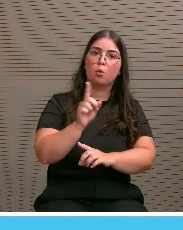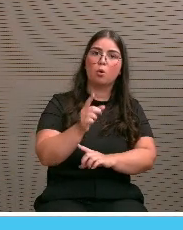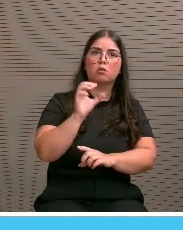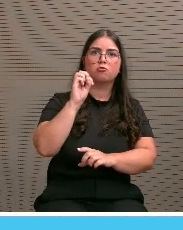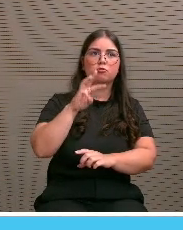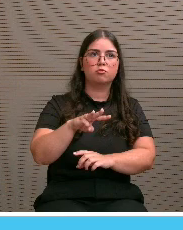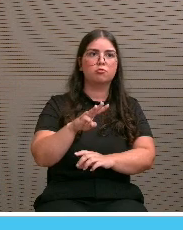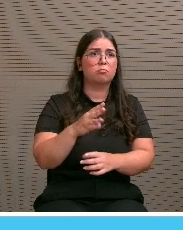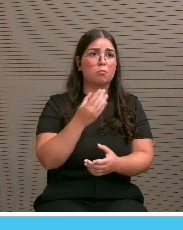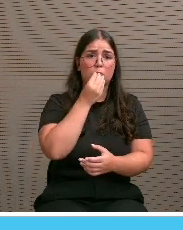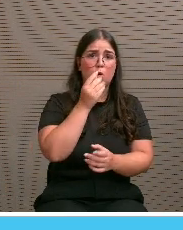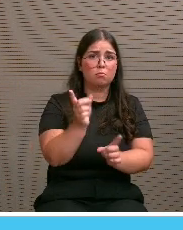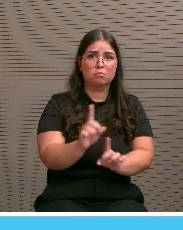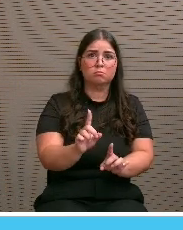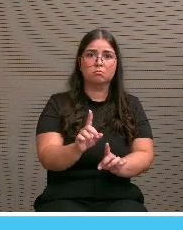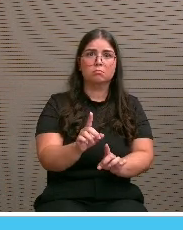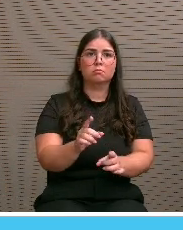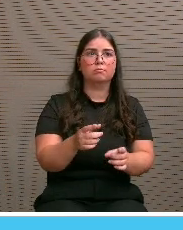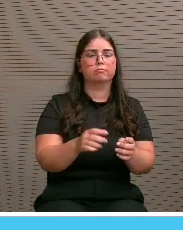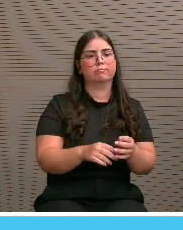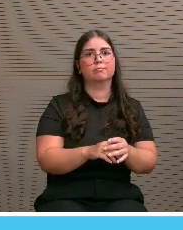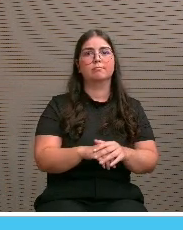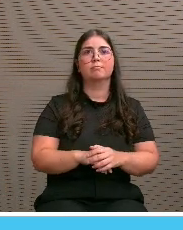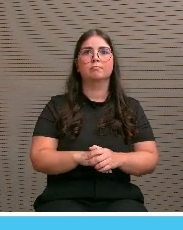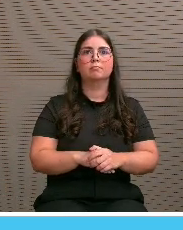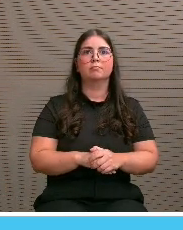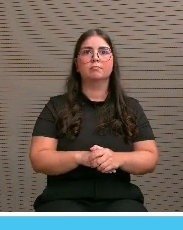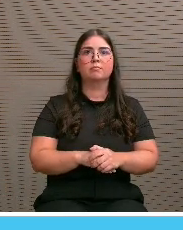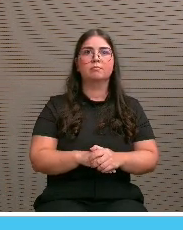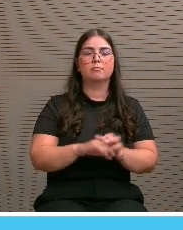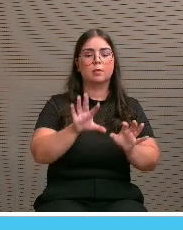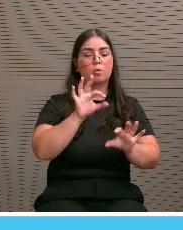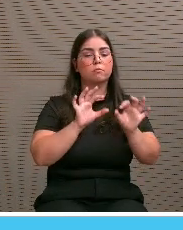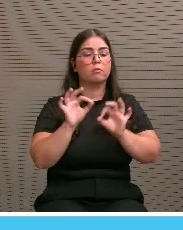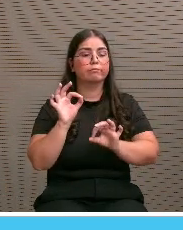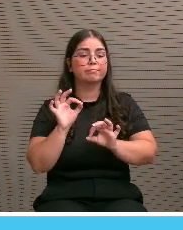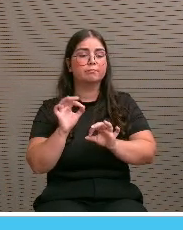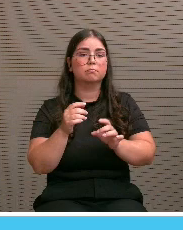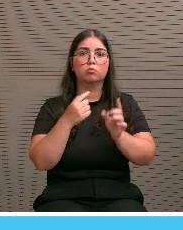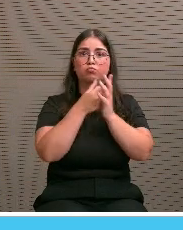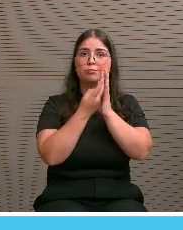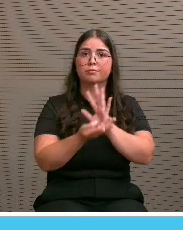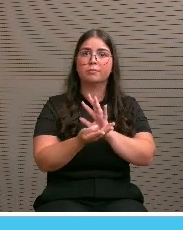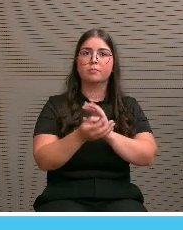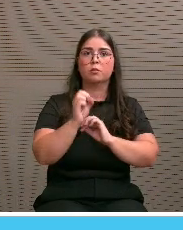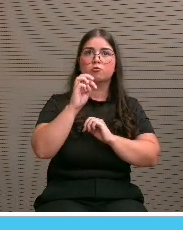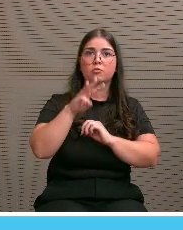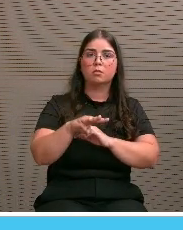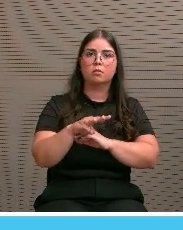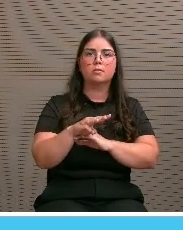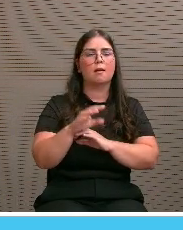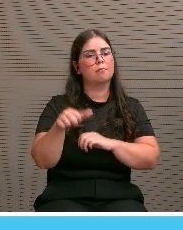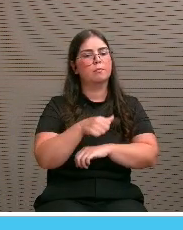alternatives. And if anything, the GMOs are probably better than traditional foods, because when you make a